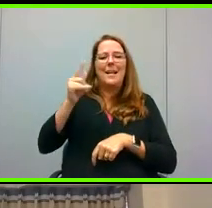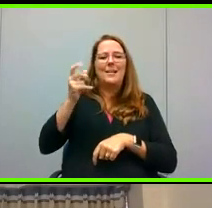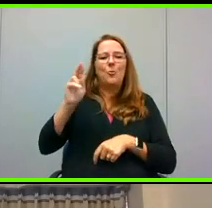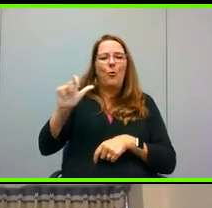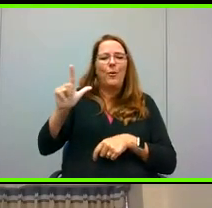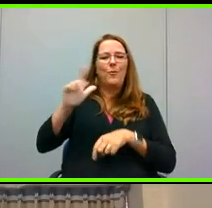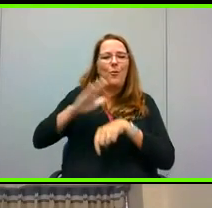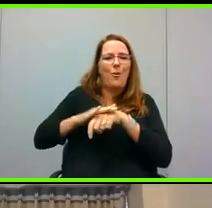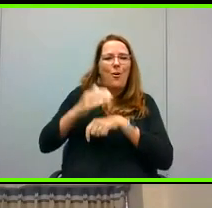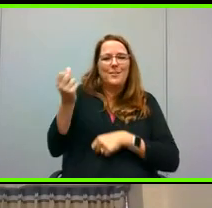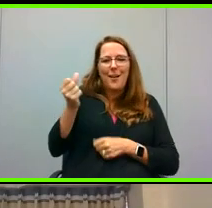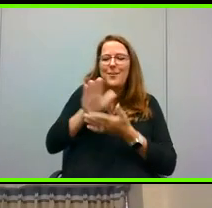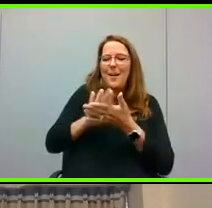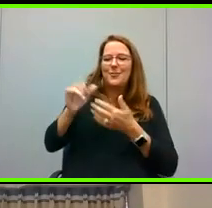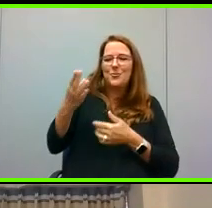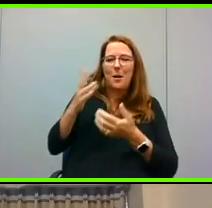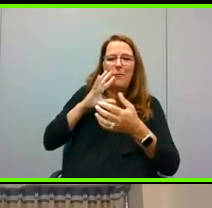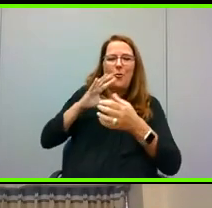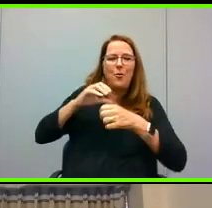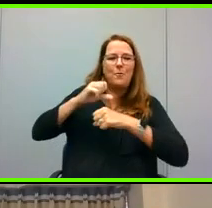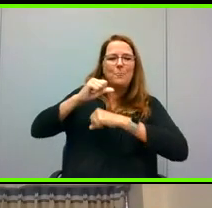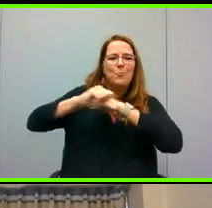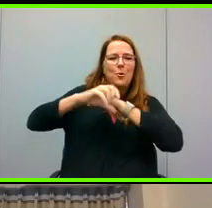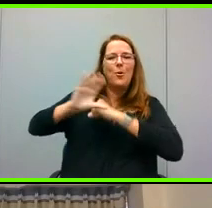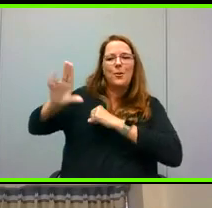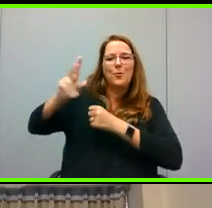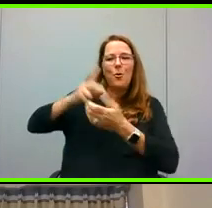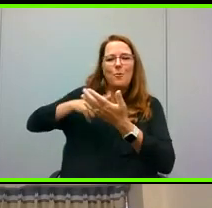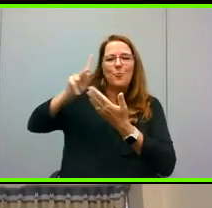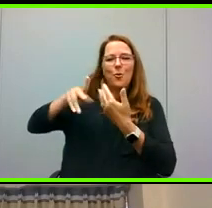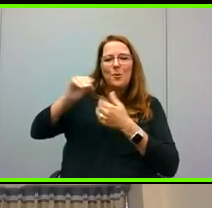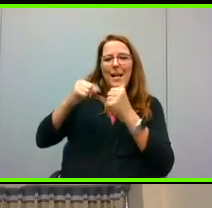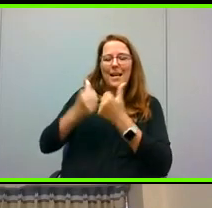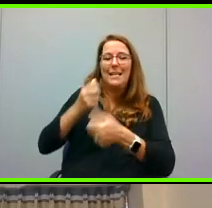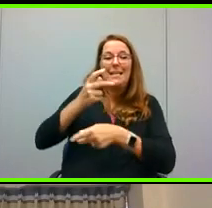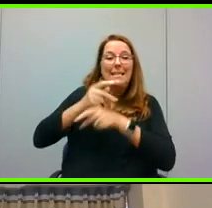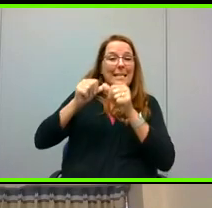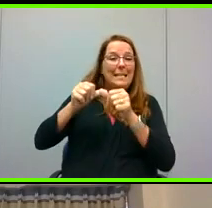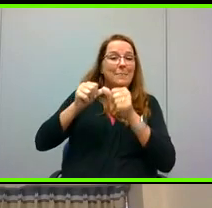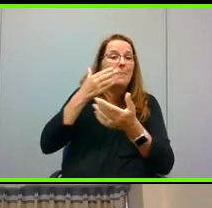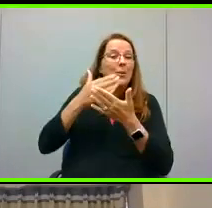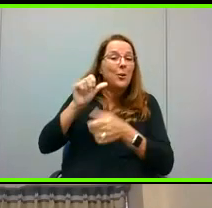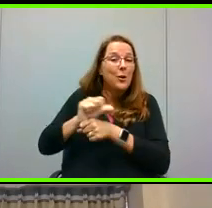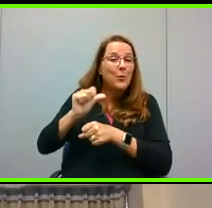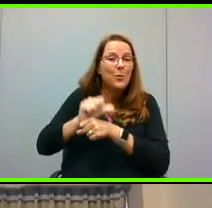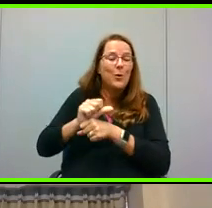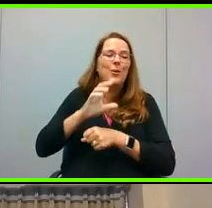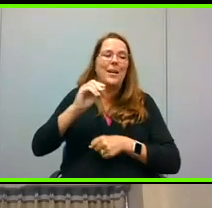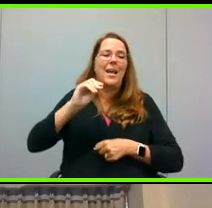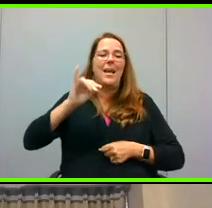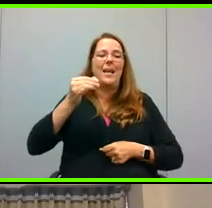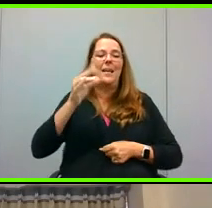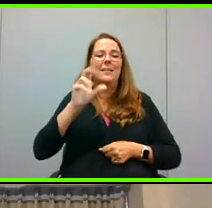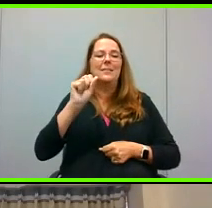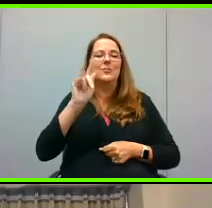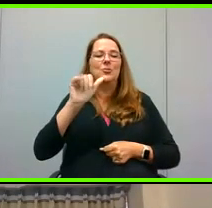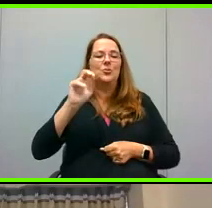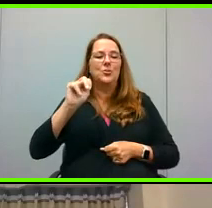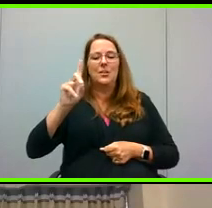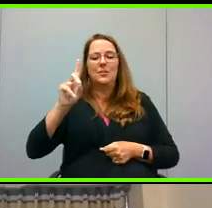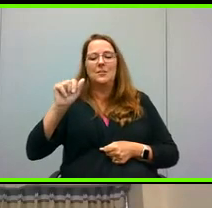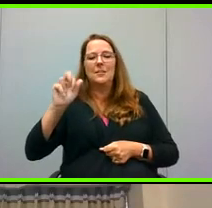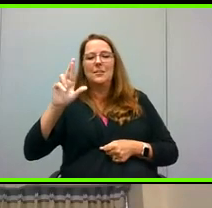on promoting your program and agency. Keep up the good work. And as Justin Dart, not